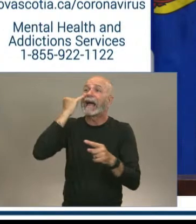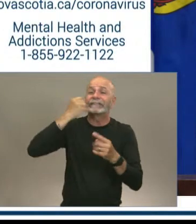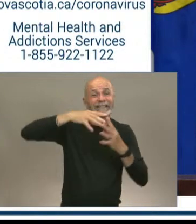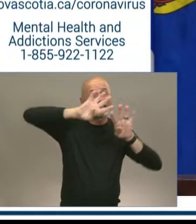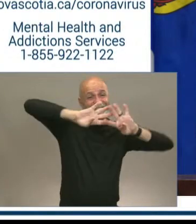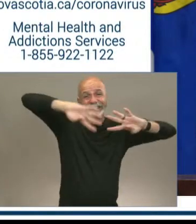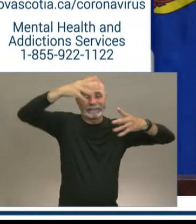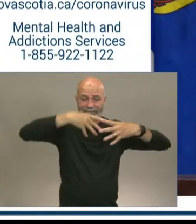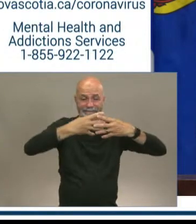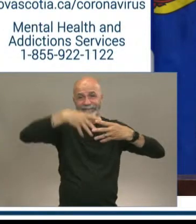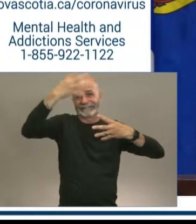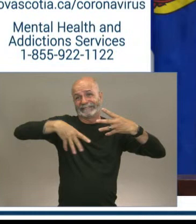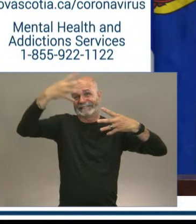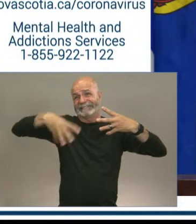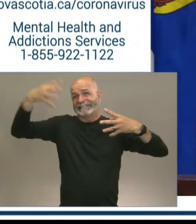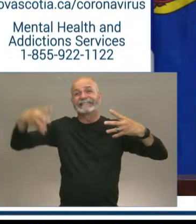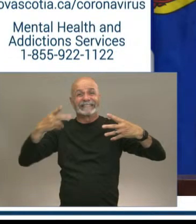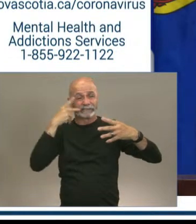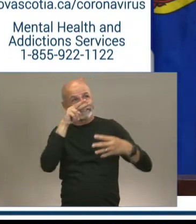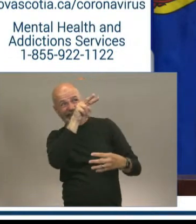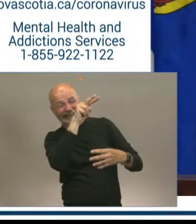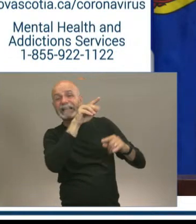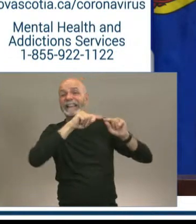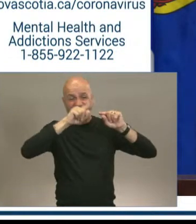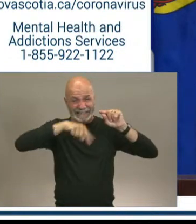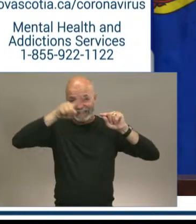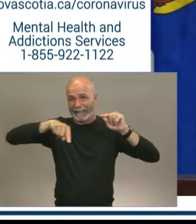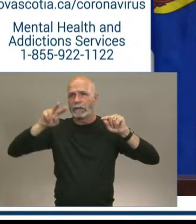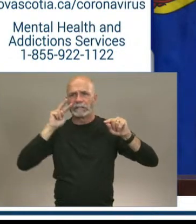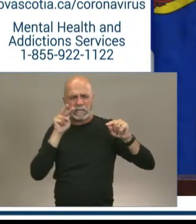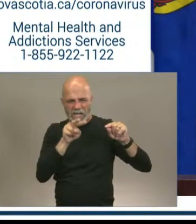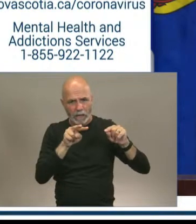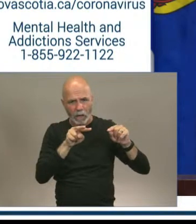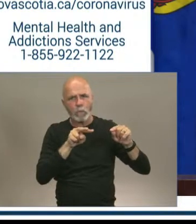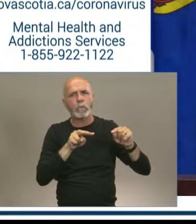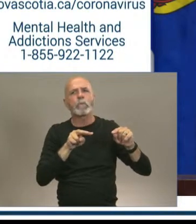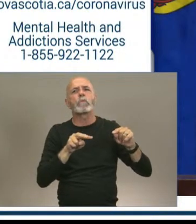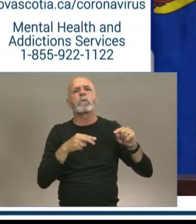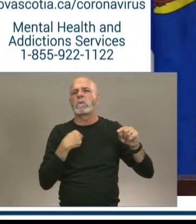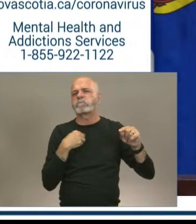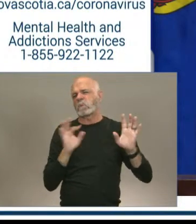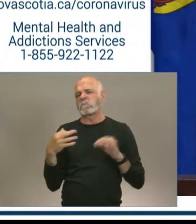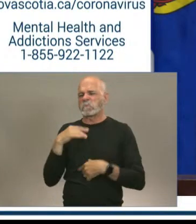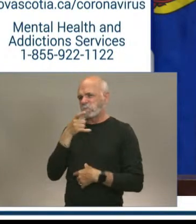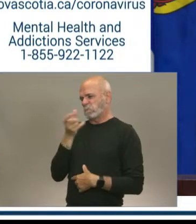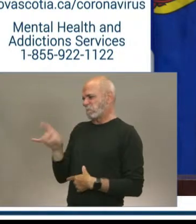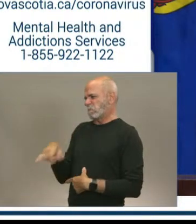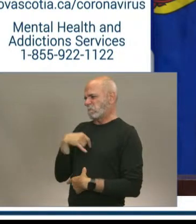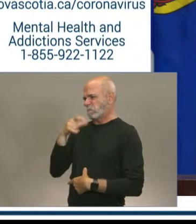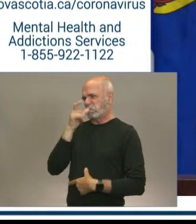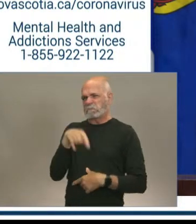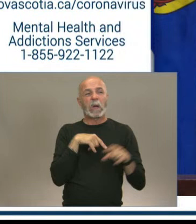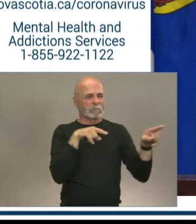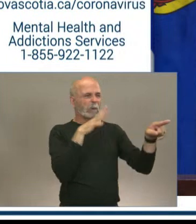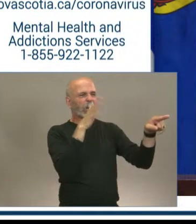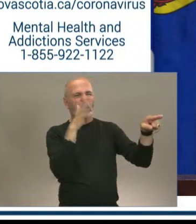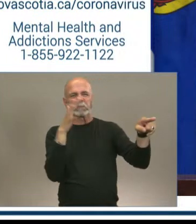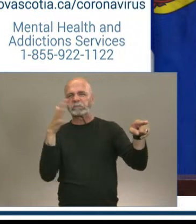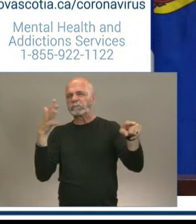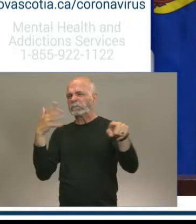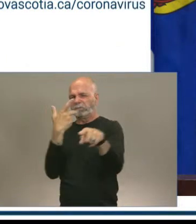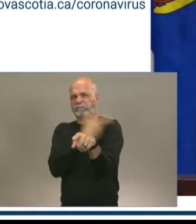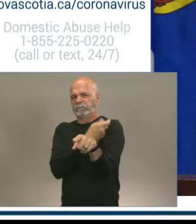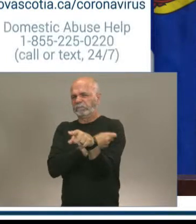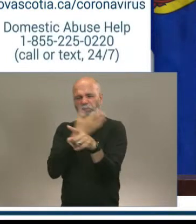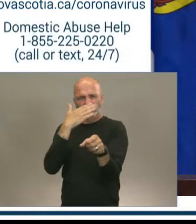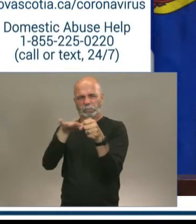our population, and consider if you think that you won't get sick just because people around you are vaccinated, that's not the case. And